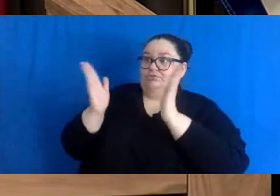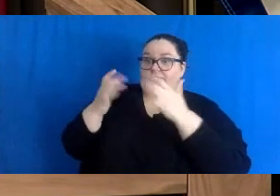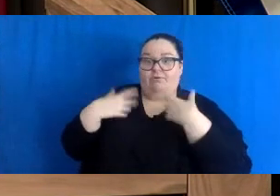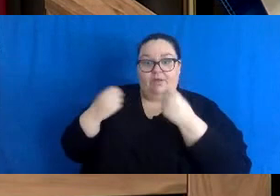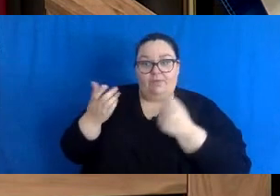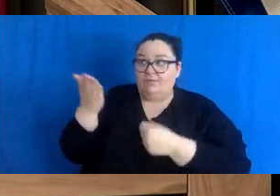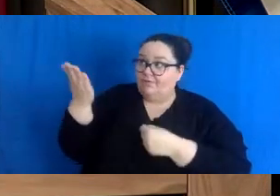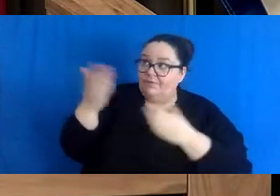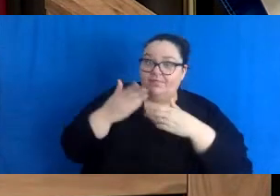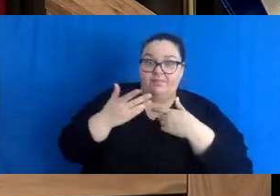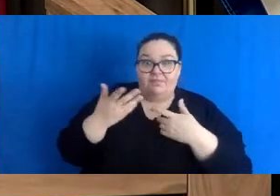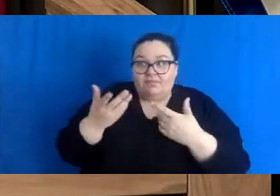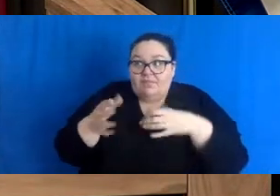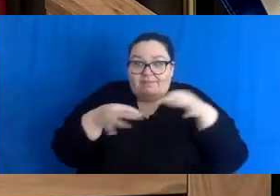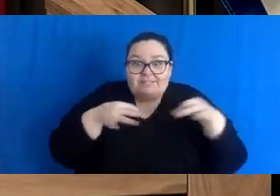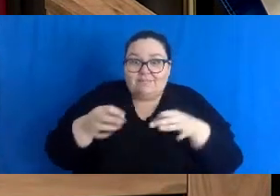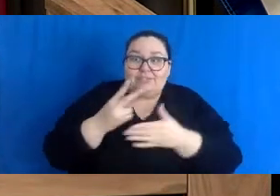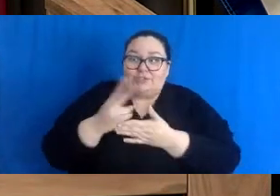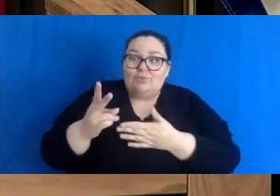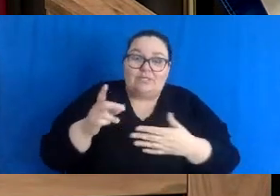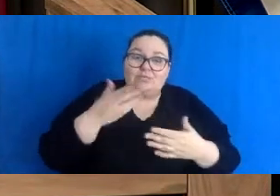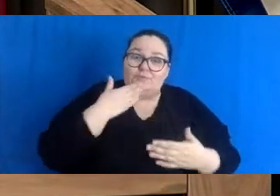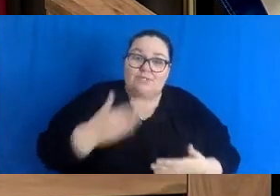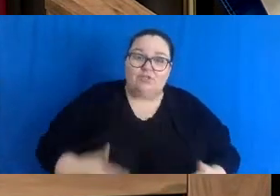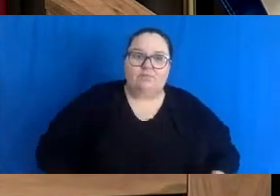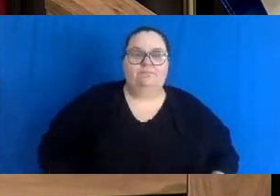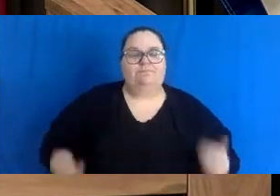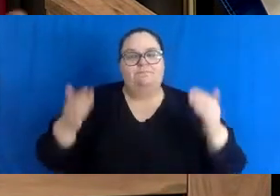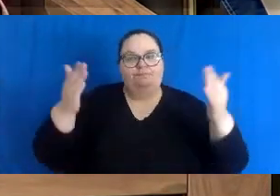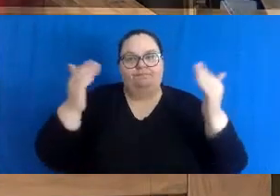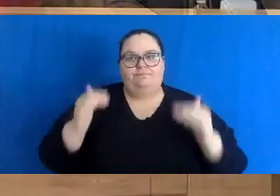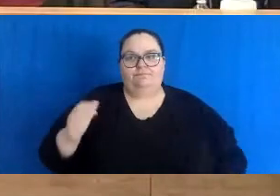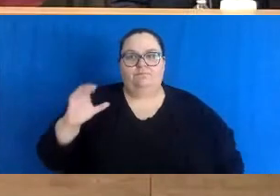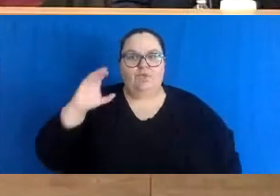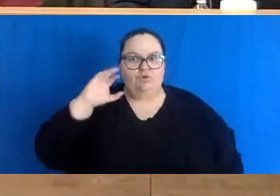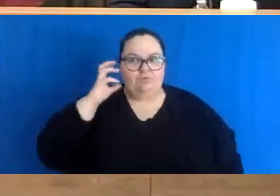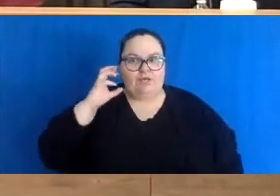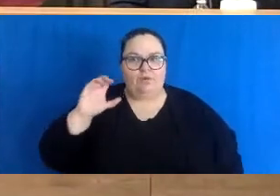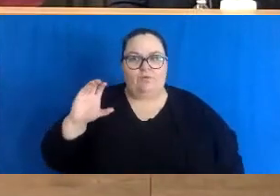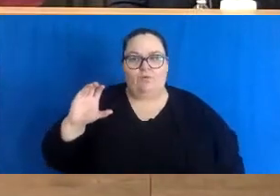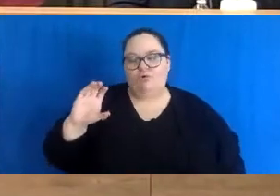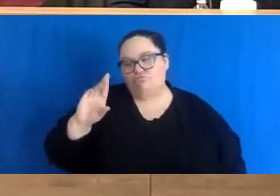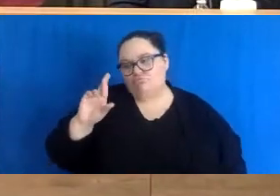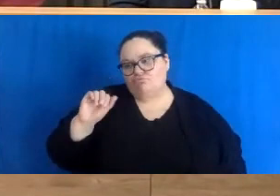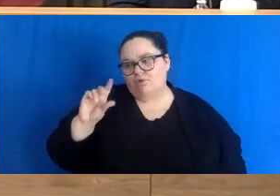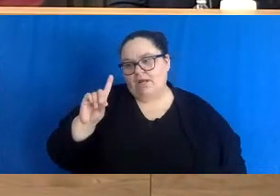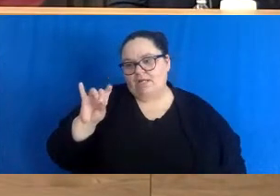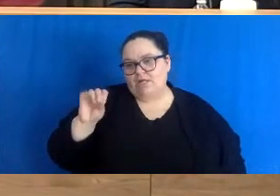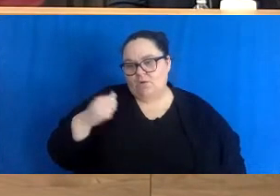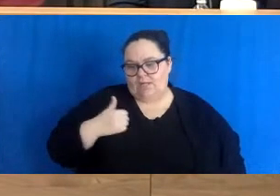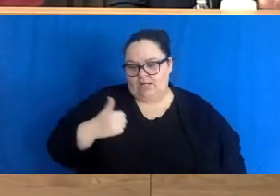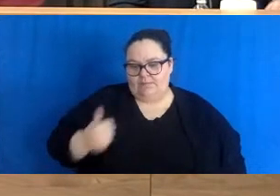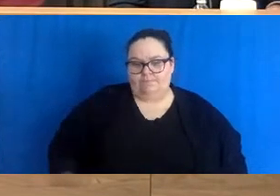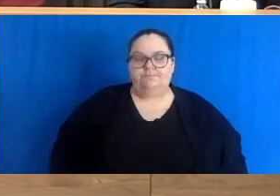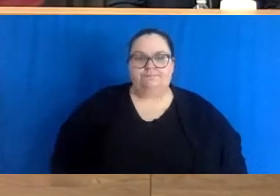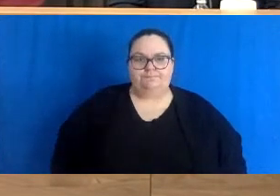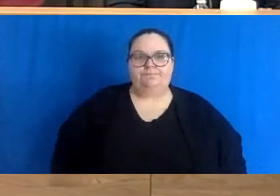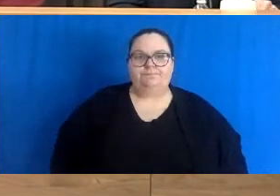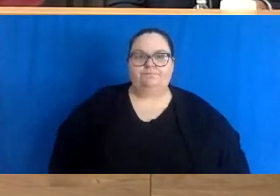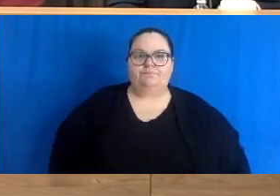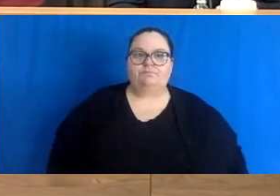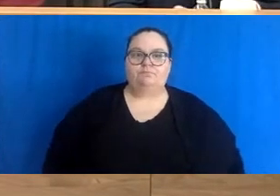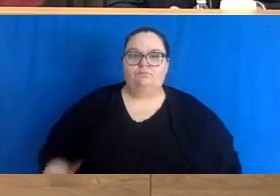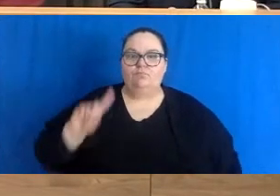province. Thank you. Pascal Rochnog avec Radio-Canada. Bonjour, ma question. Hello. My question is for